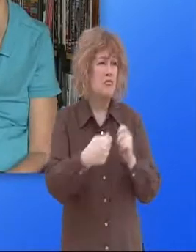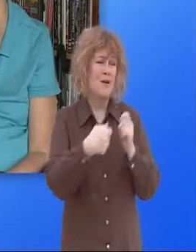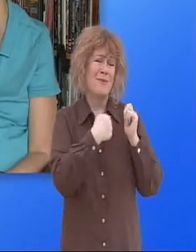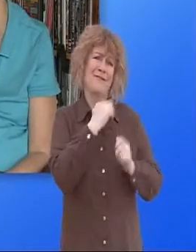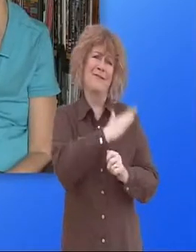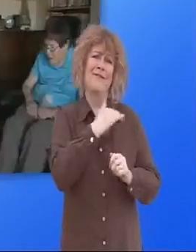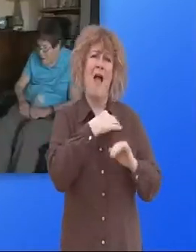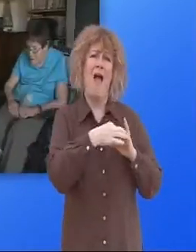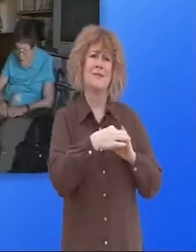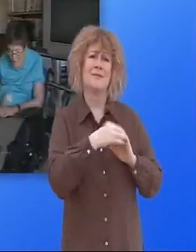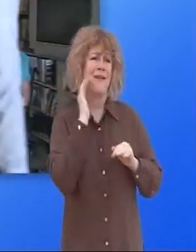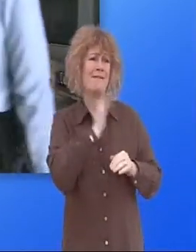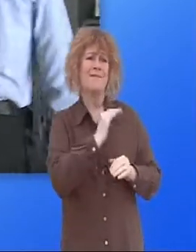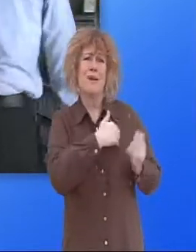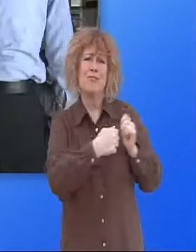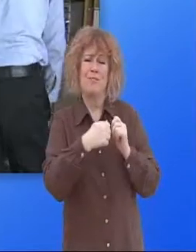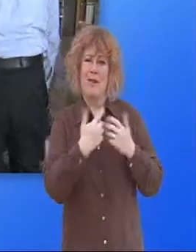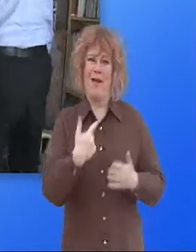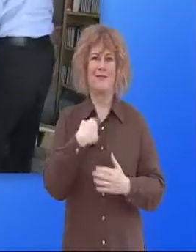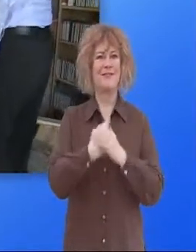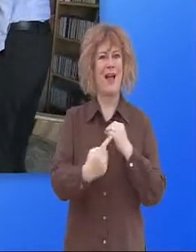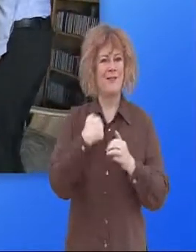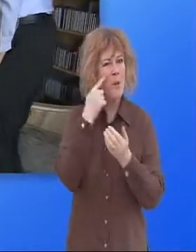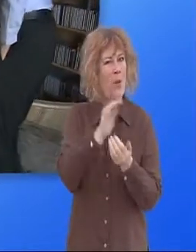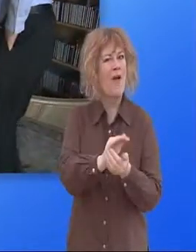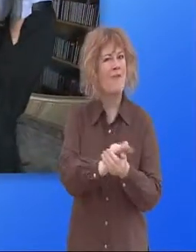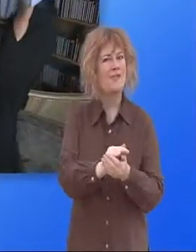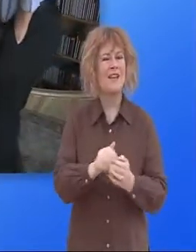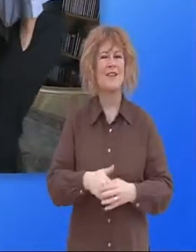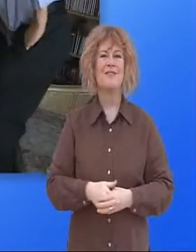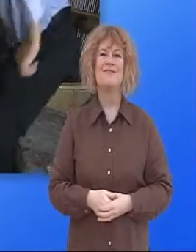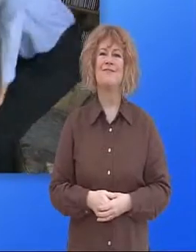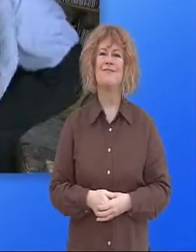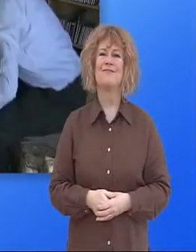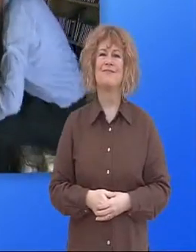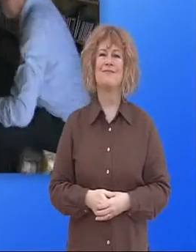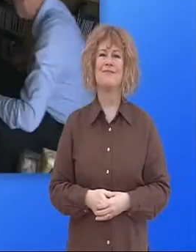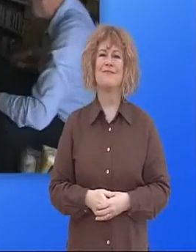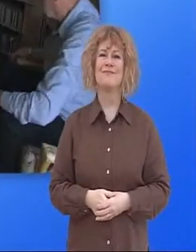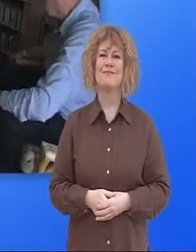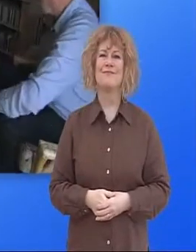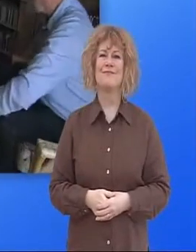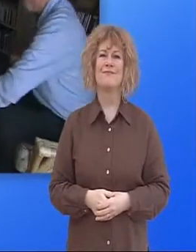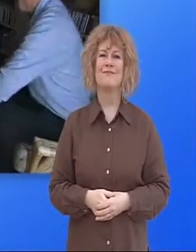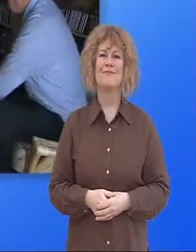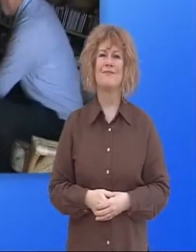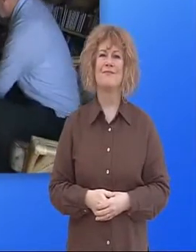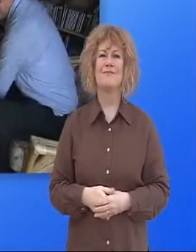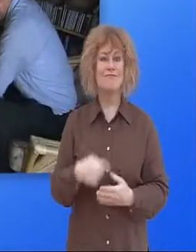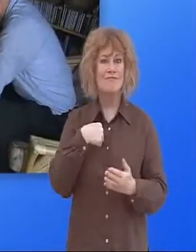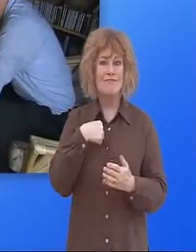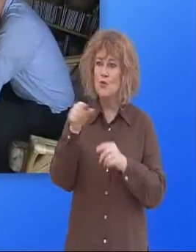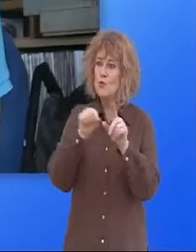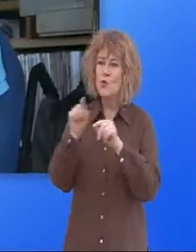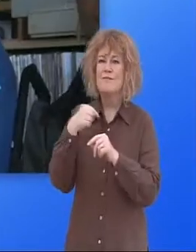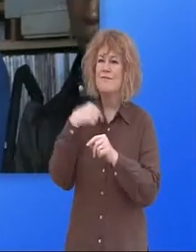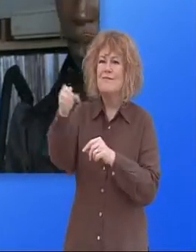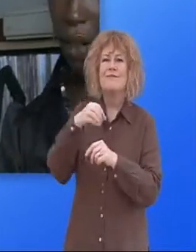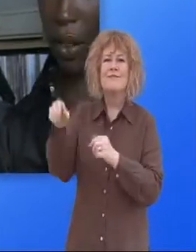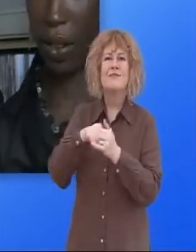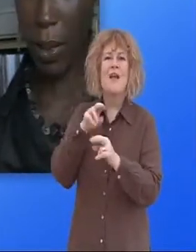after my grandson one afternoon a week without my unfortunate husband having to be there. I am going to choose